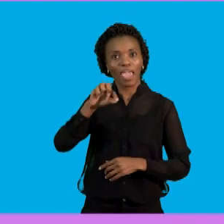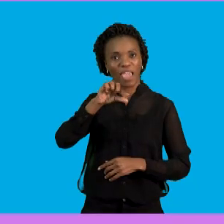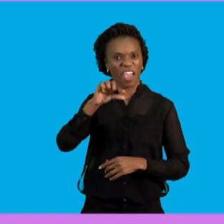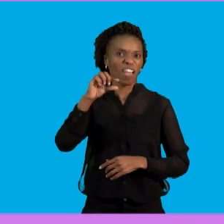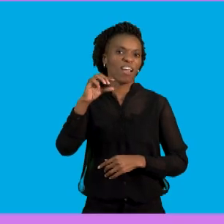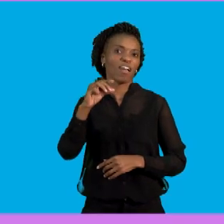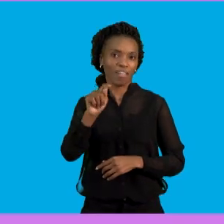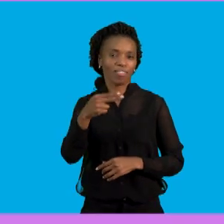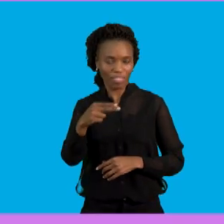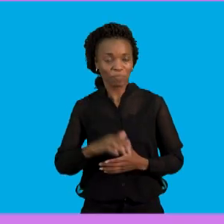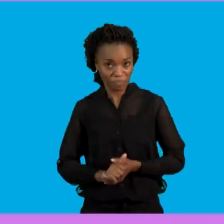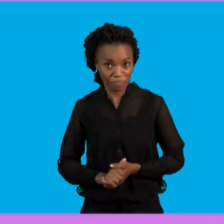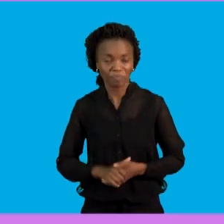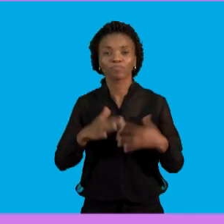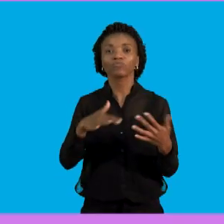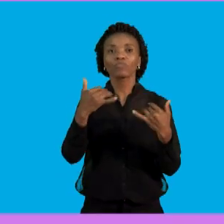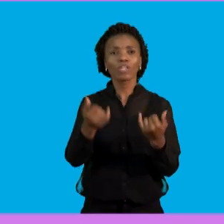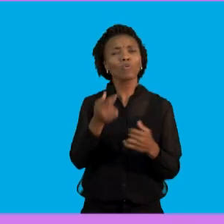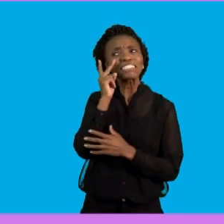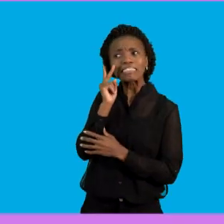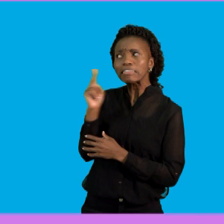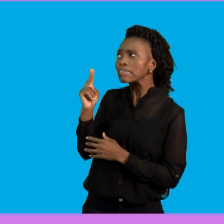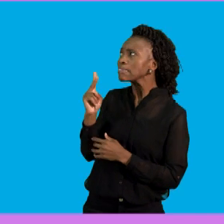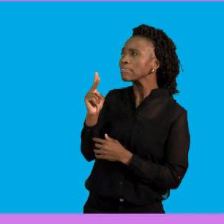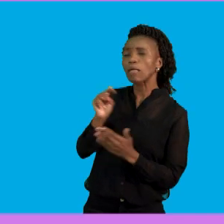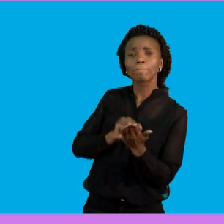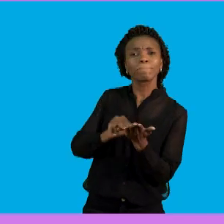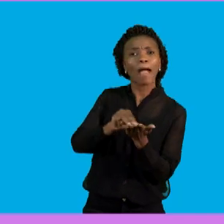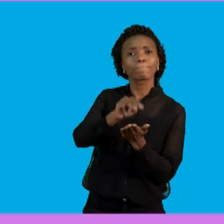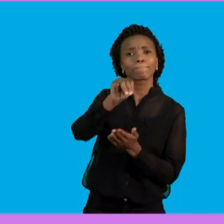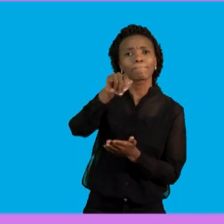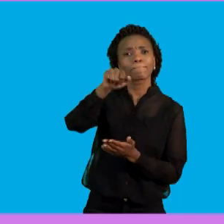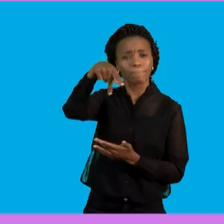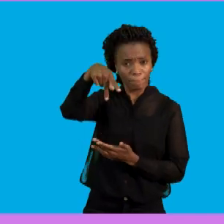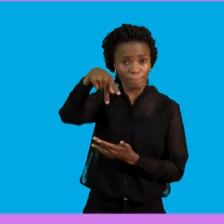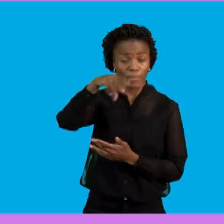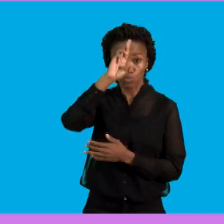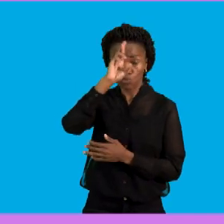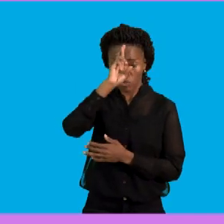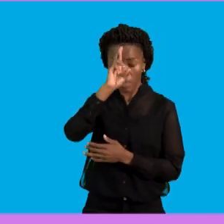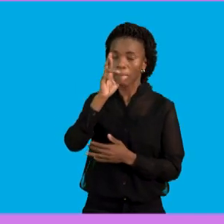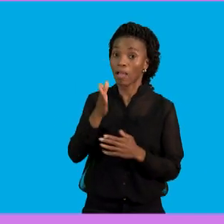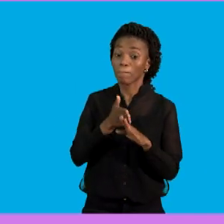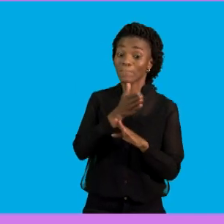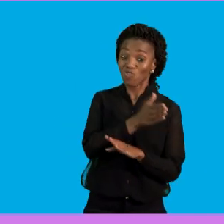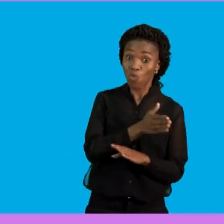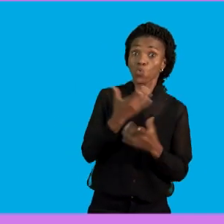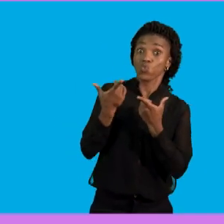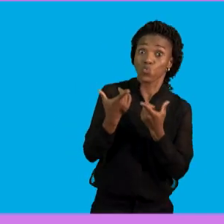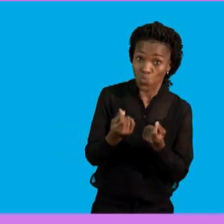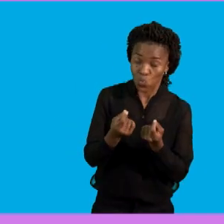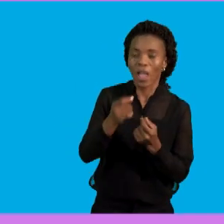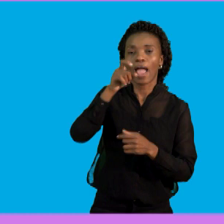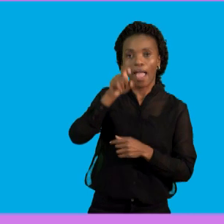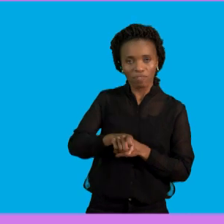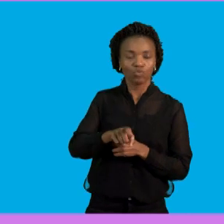Now, looking at this, we are given a map. So now, before you can deal with the map, remember you are having your ruler as well as your